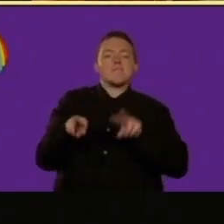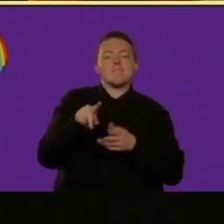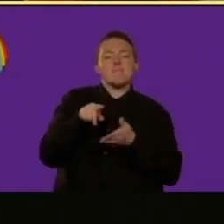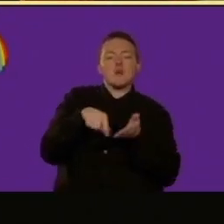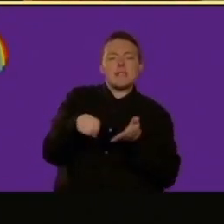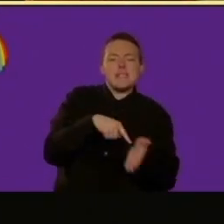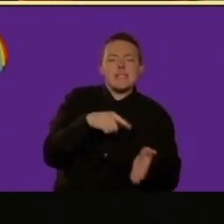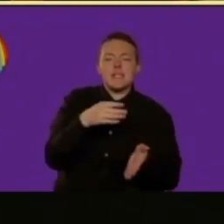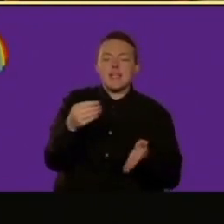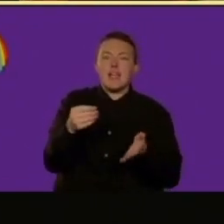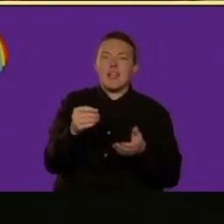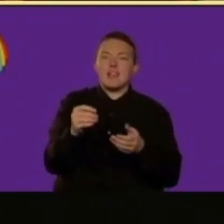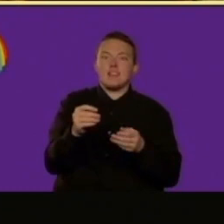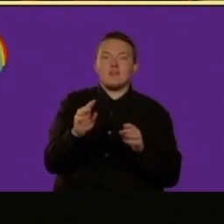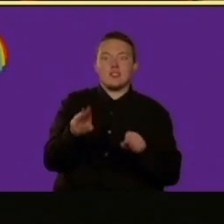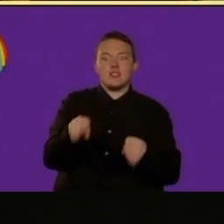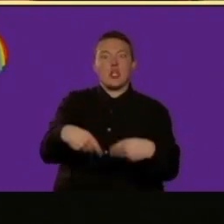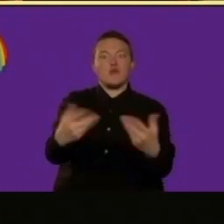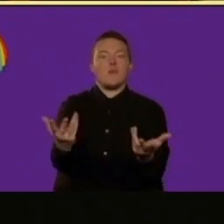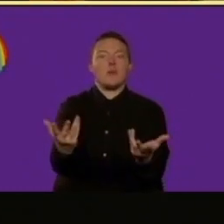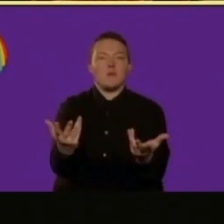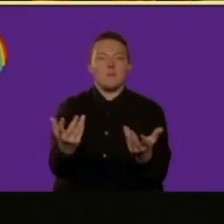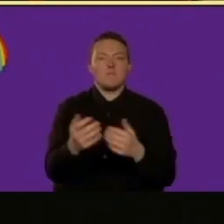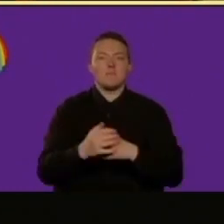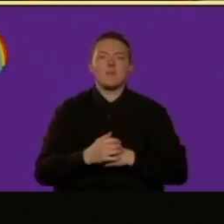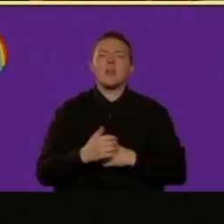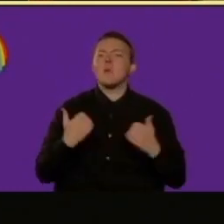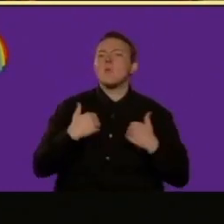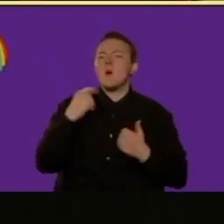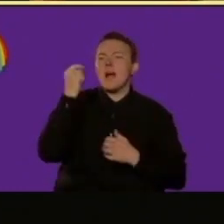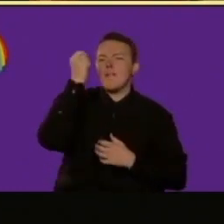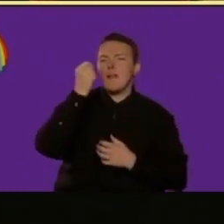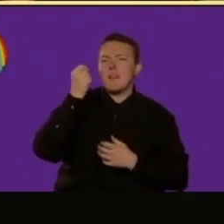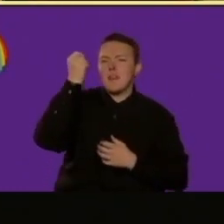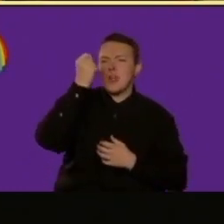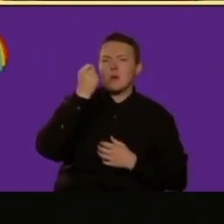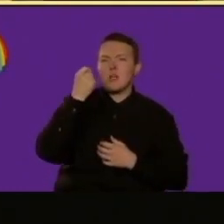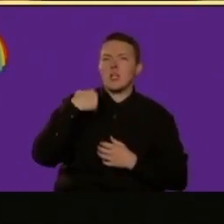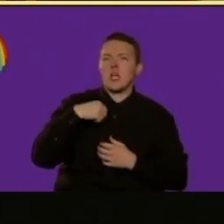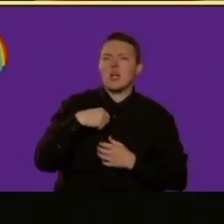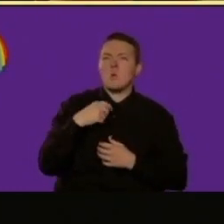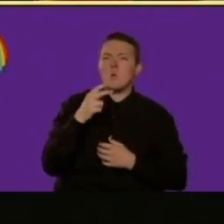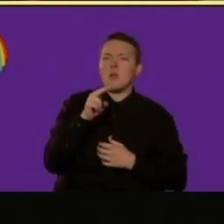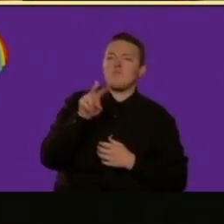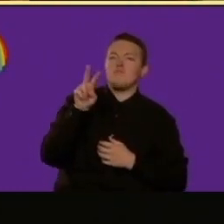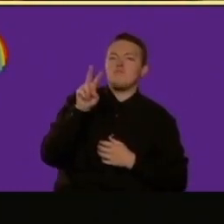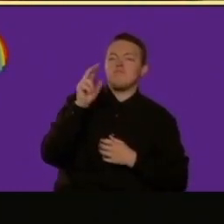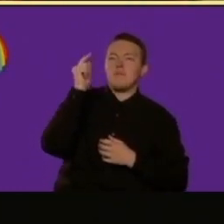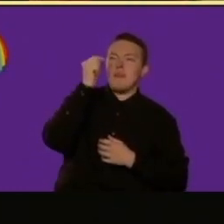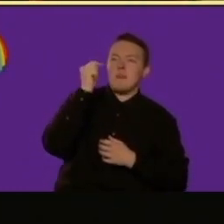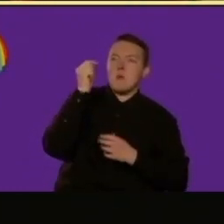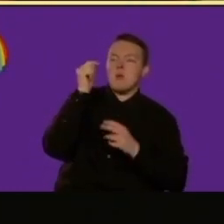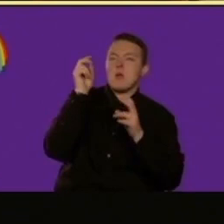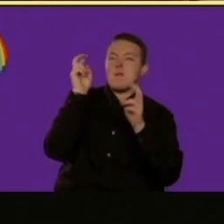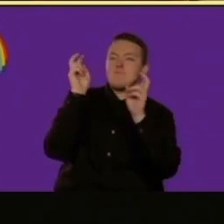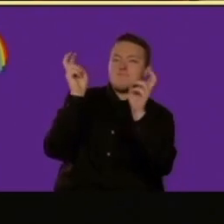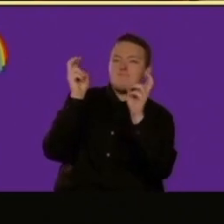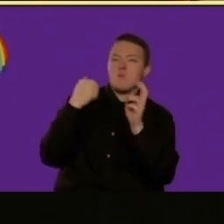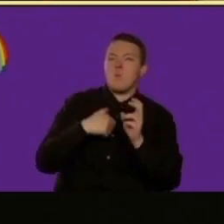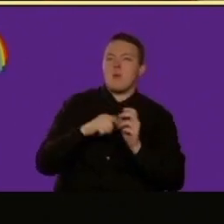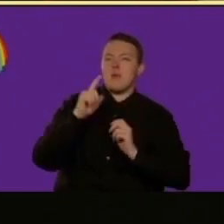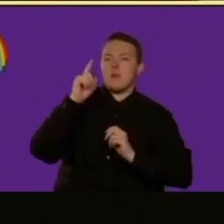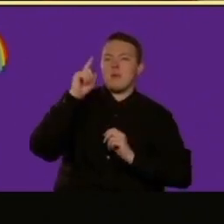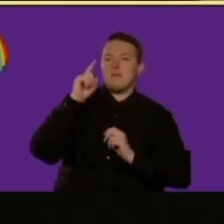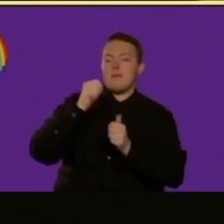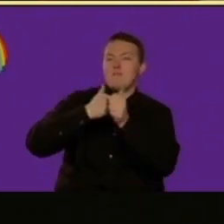As Lauren mentioned, they use Spanglish words and from many languages and from emojis